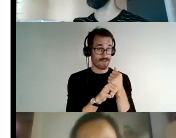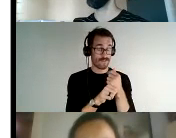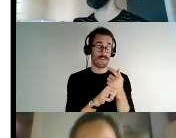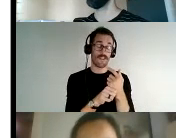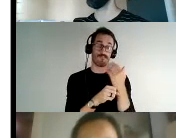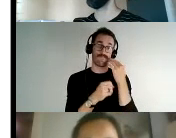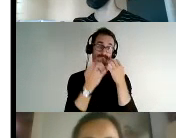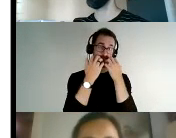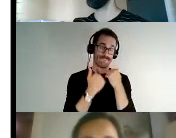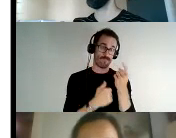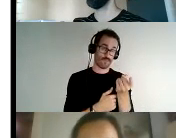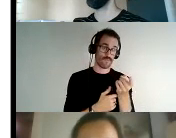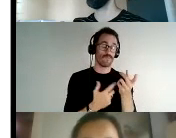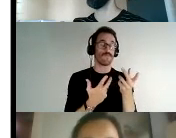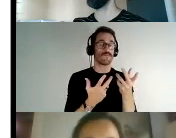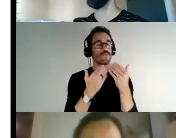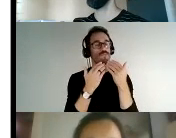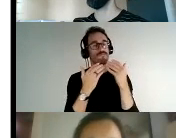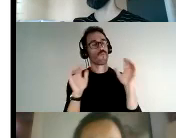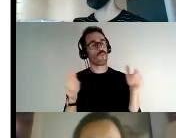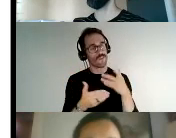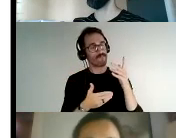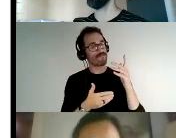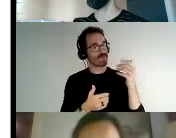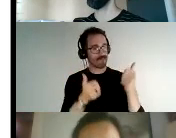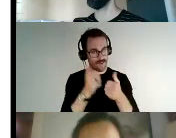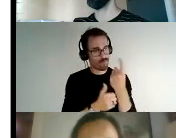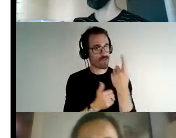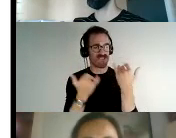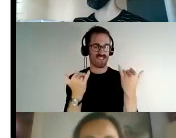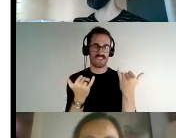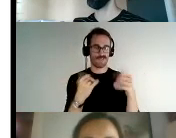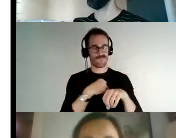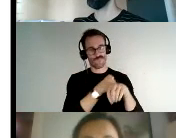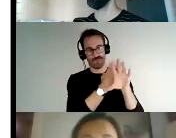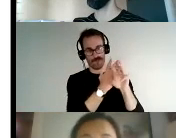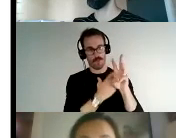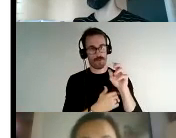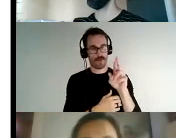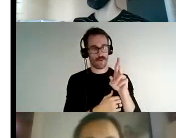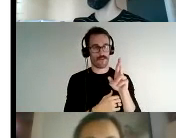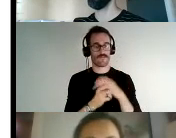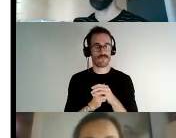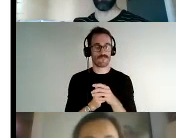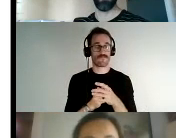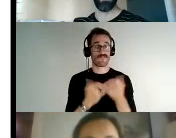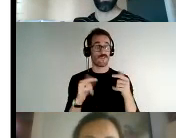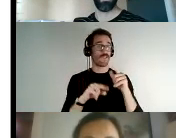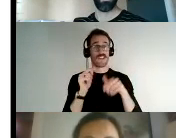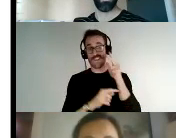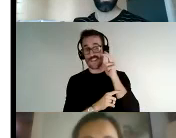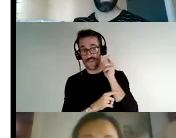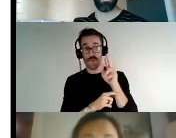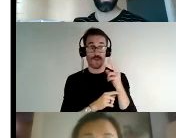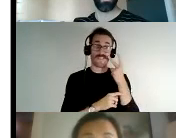mean a lot to us. Welcome everybody to our webinar. We cannot hear or see you, so all with